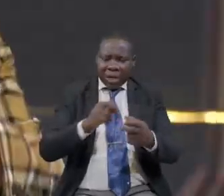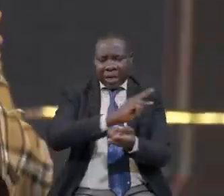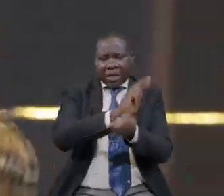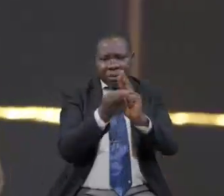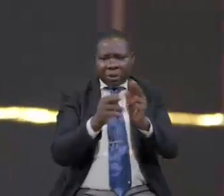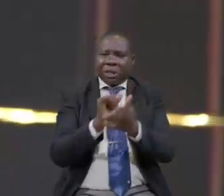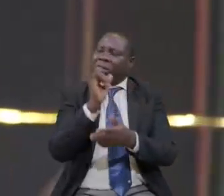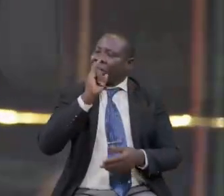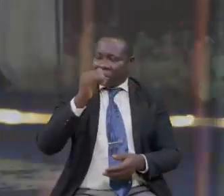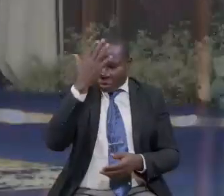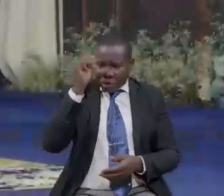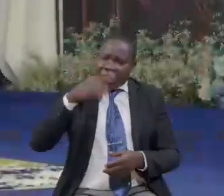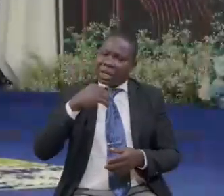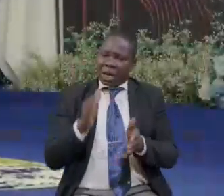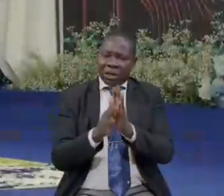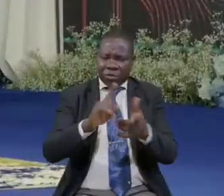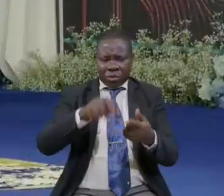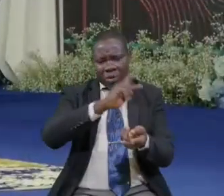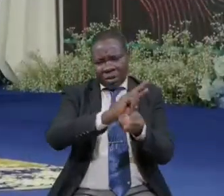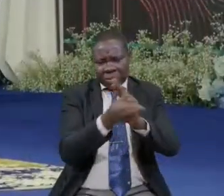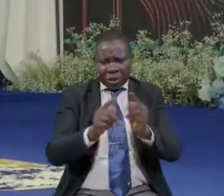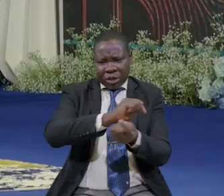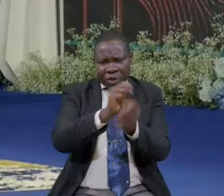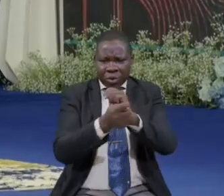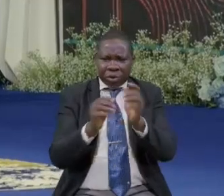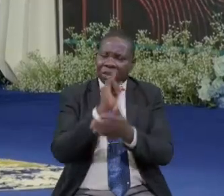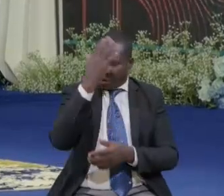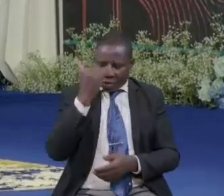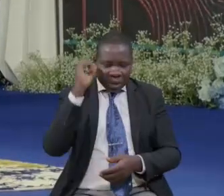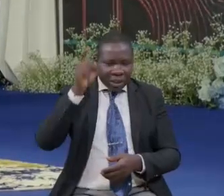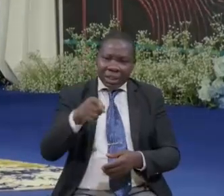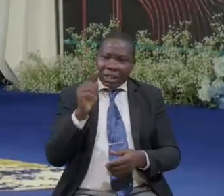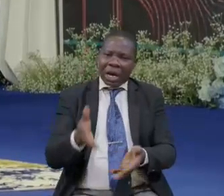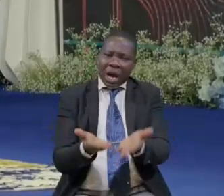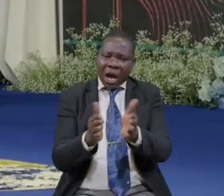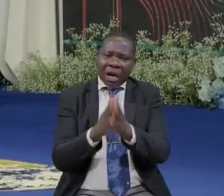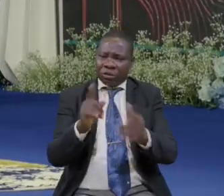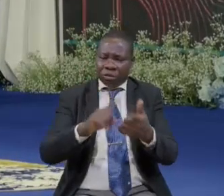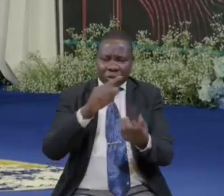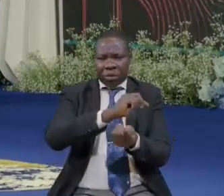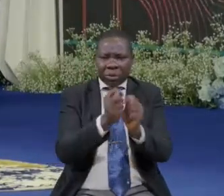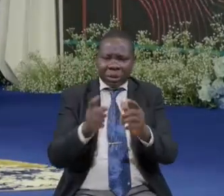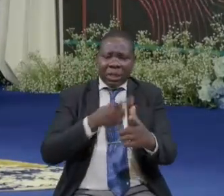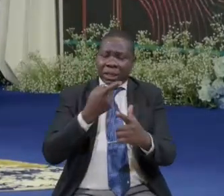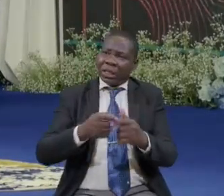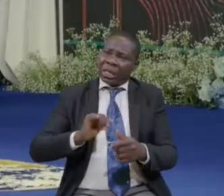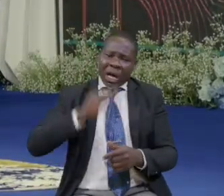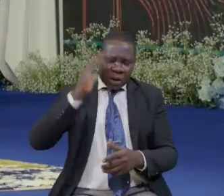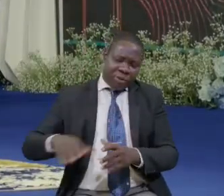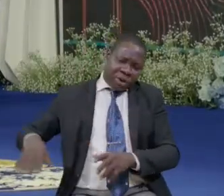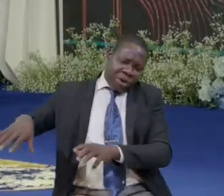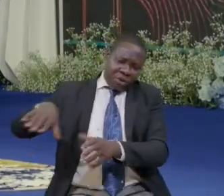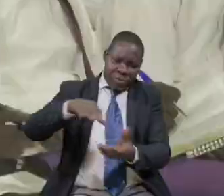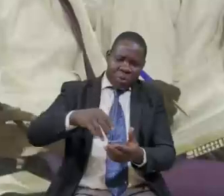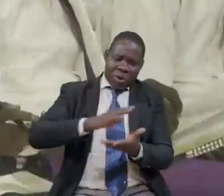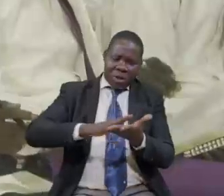Then he said, then will I sprinkle clean water upon you, and you shall be clean. Tonight, you'll be